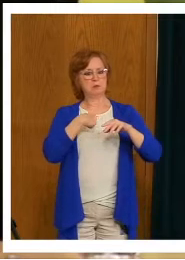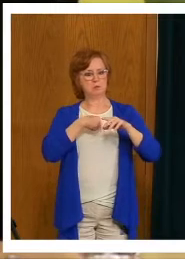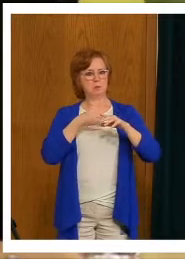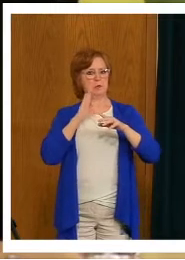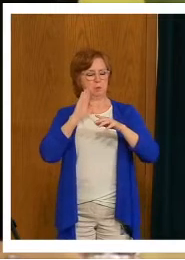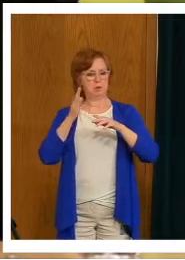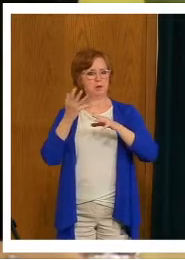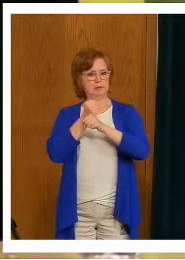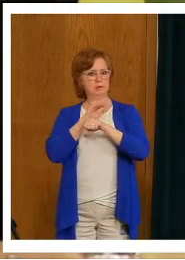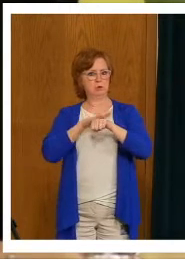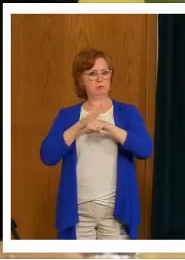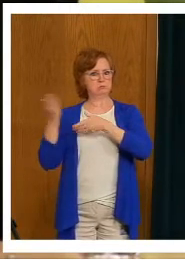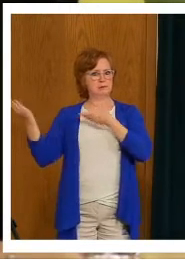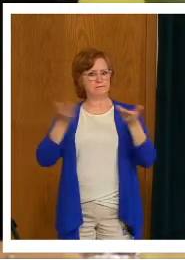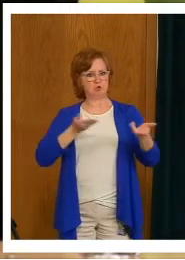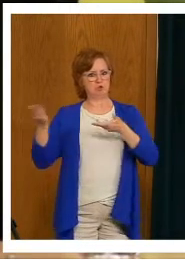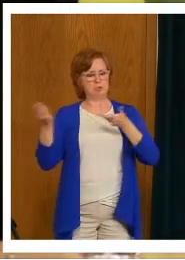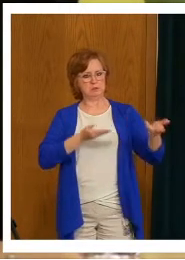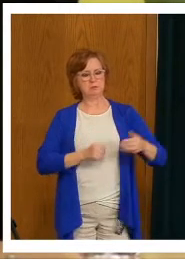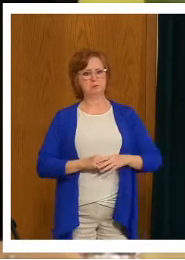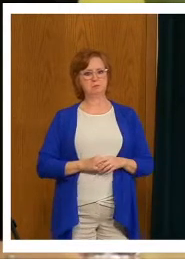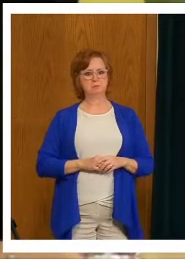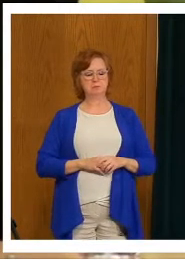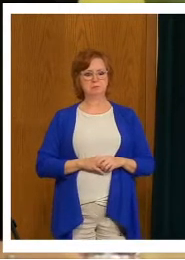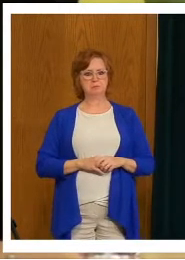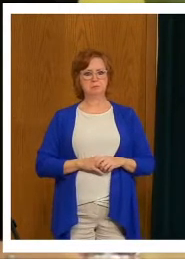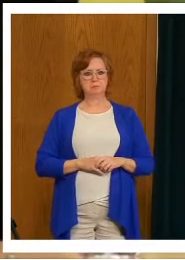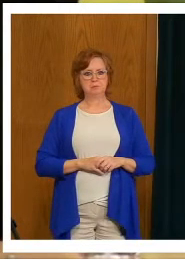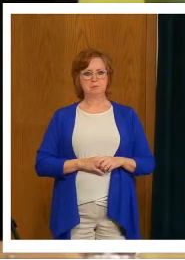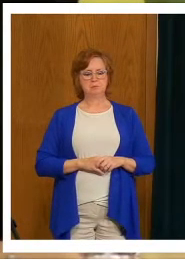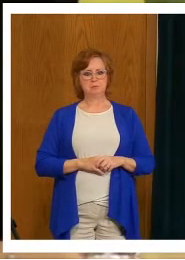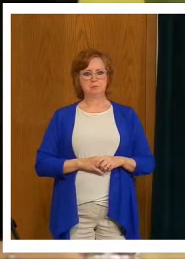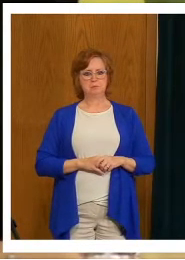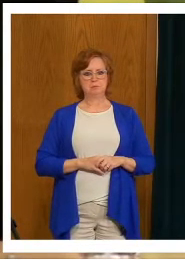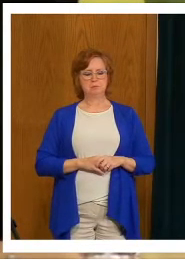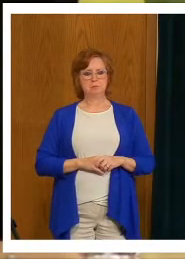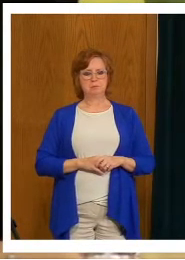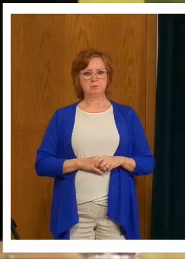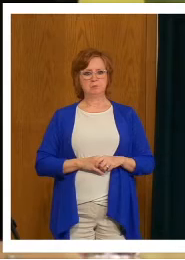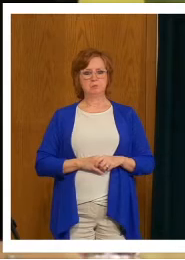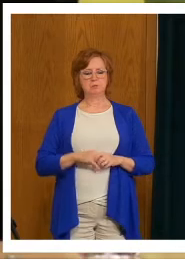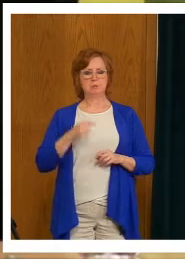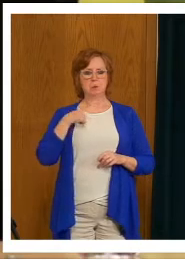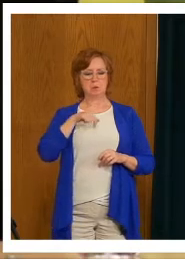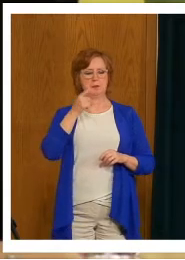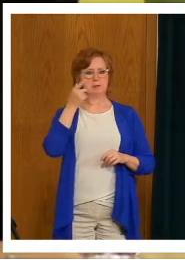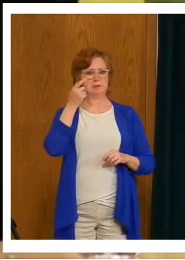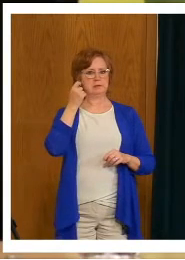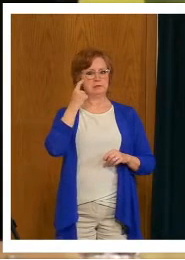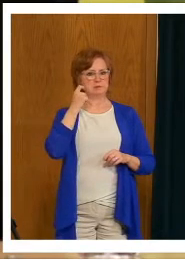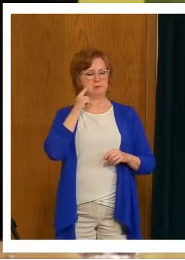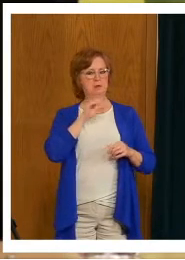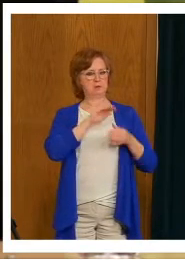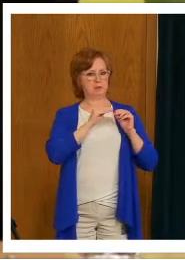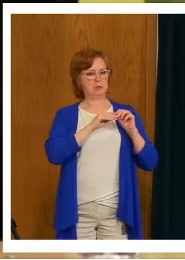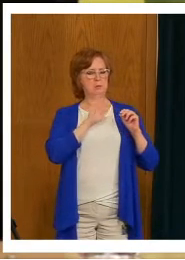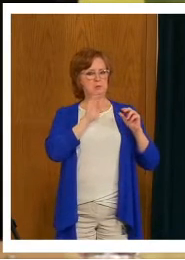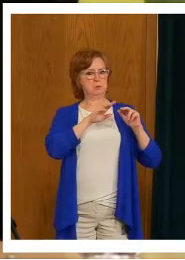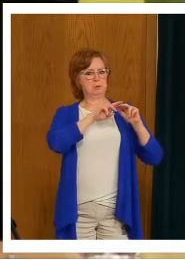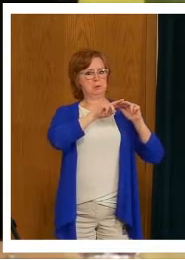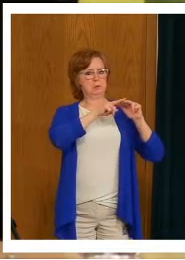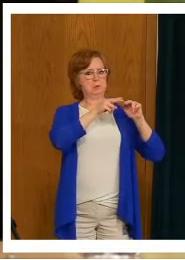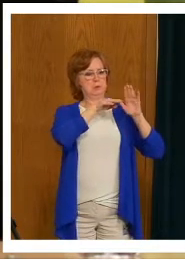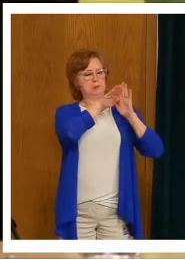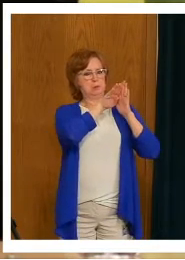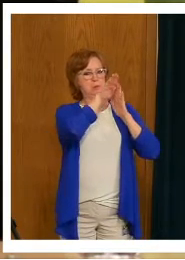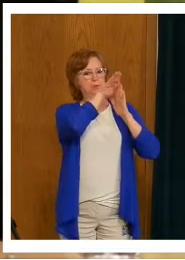province. And so we expect those numbers to decrease in the weeks and months ahead. Ultimately, our hospitalizations to decrease in the